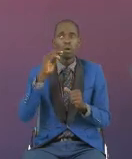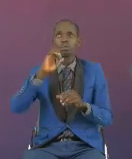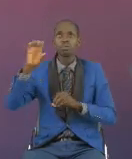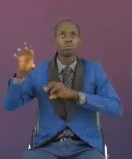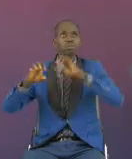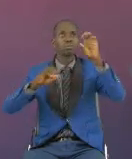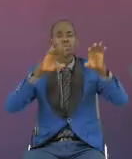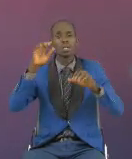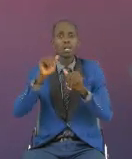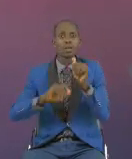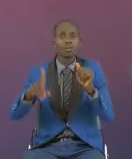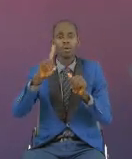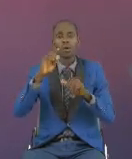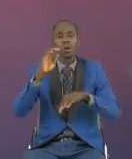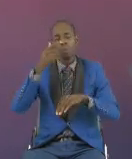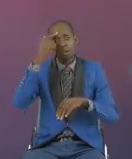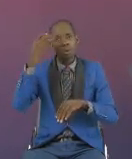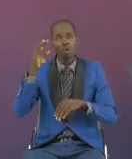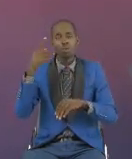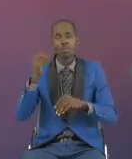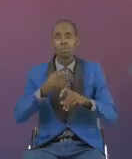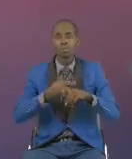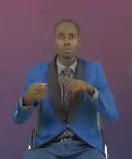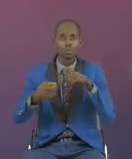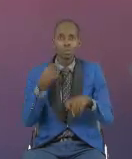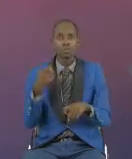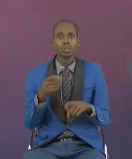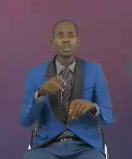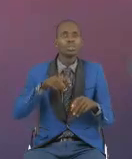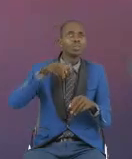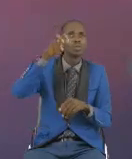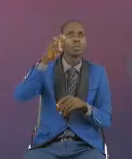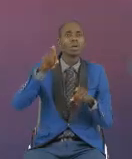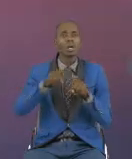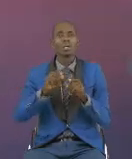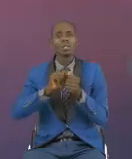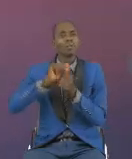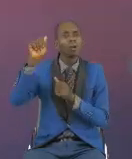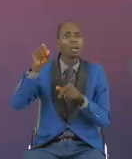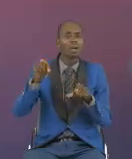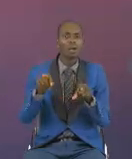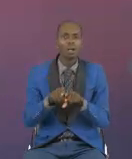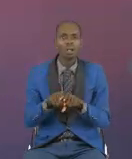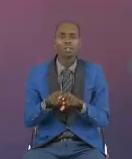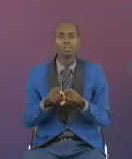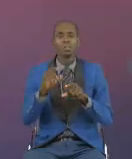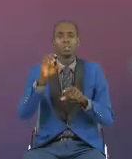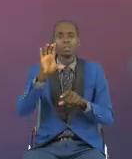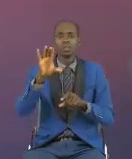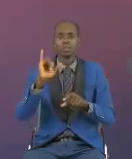the persecution that arose about Stephen traveled as far as Phoenicia and Cyprus and